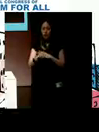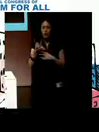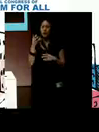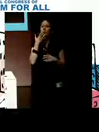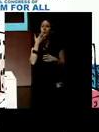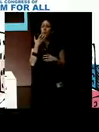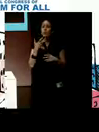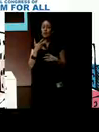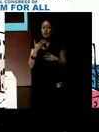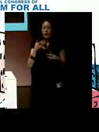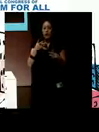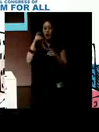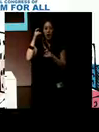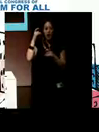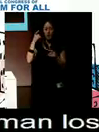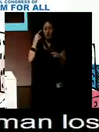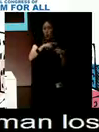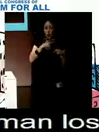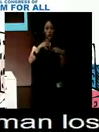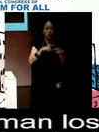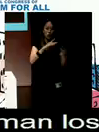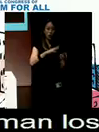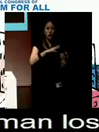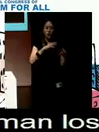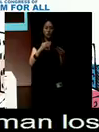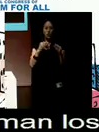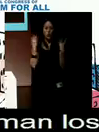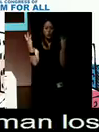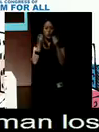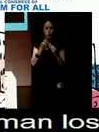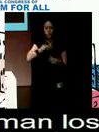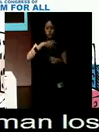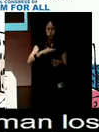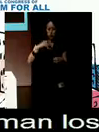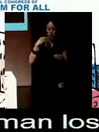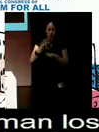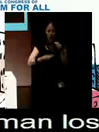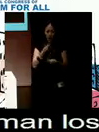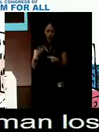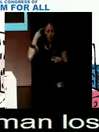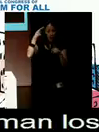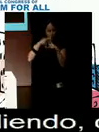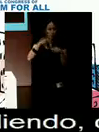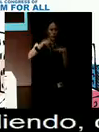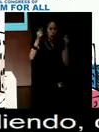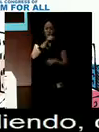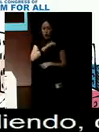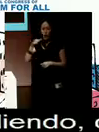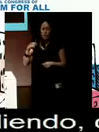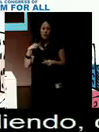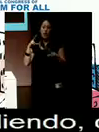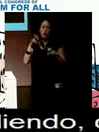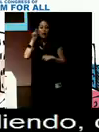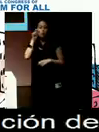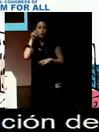ratifies the commitments, the jointly actuations of all the professionals in the public and